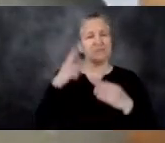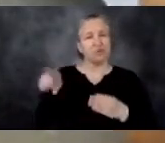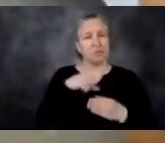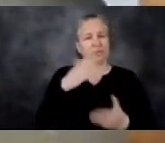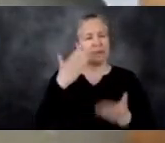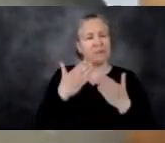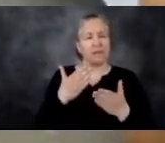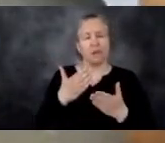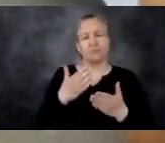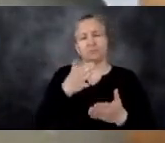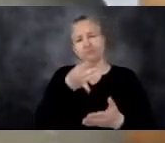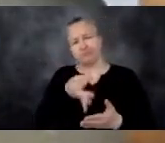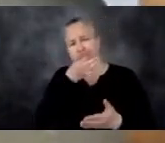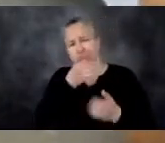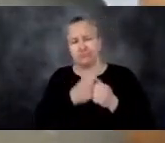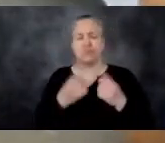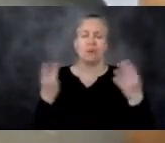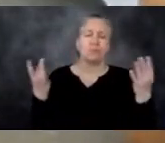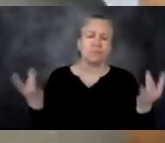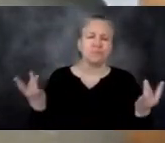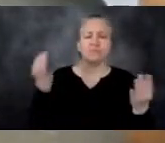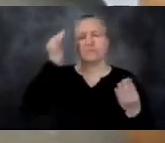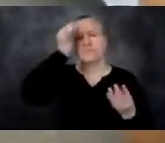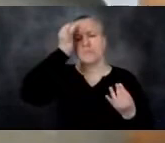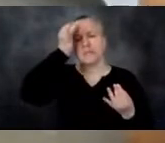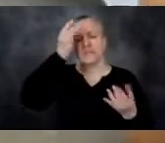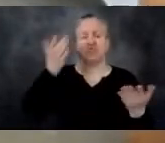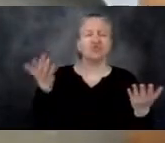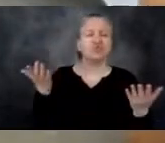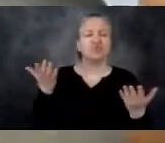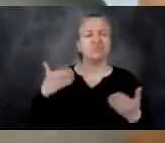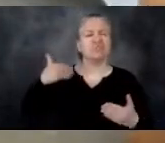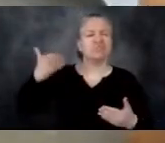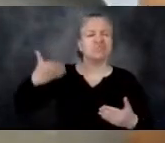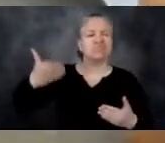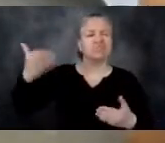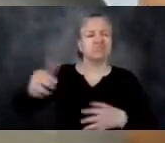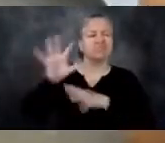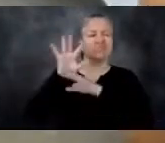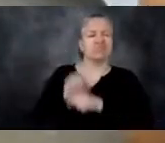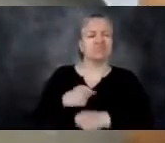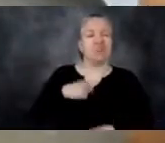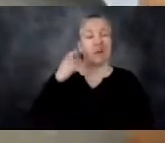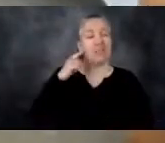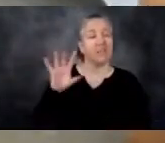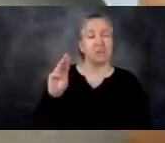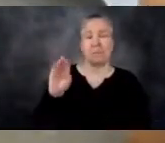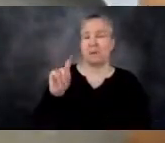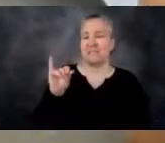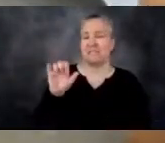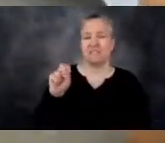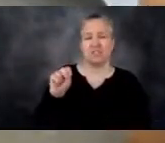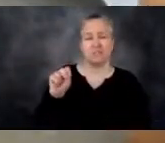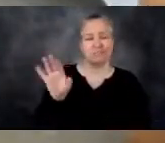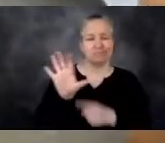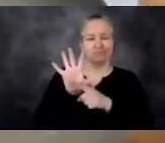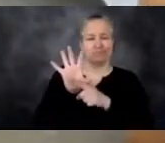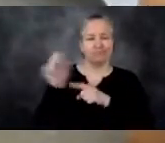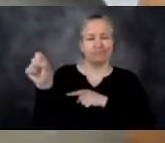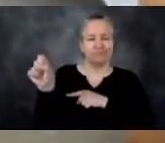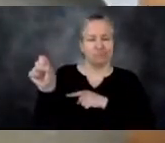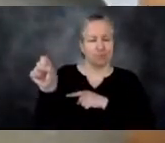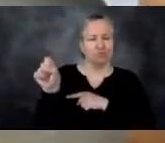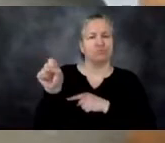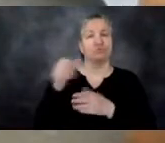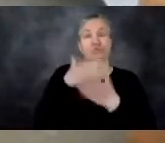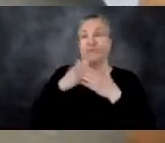at meditating and doing regular meditation practice. And I think meditation is a phenomenal way to